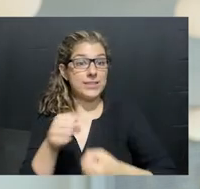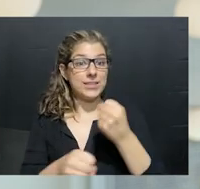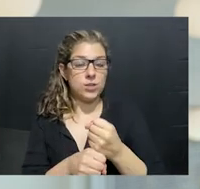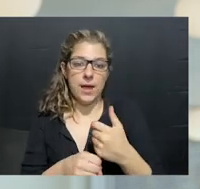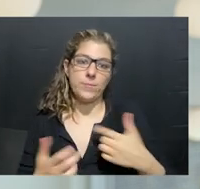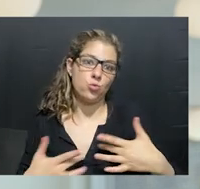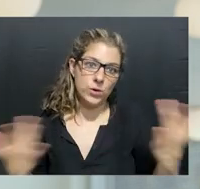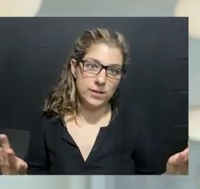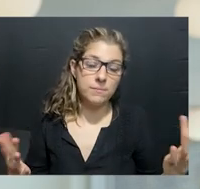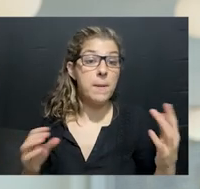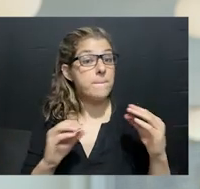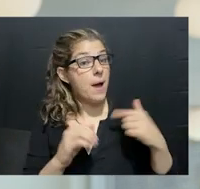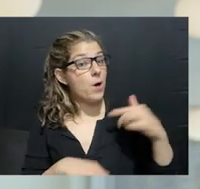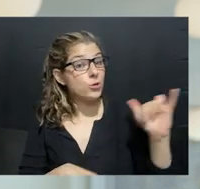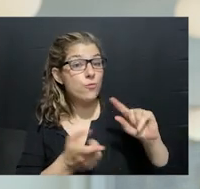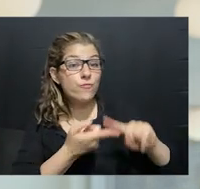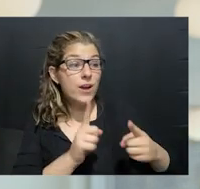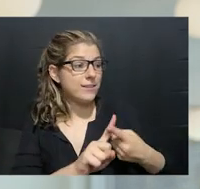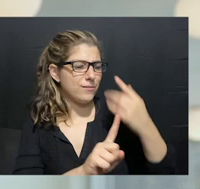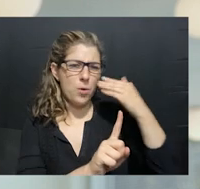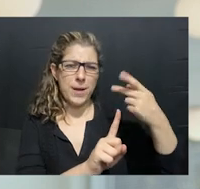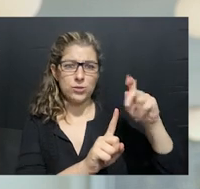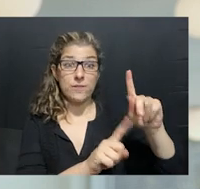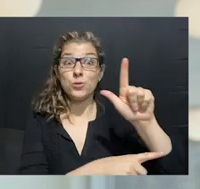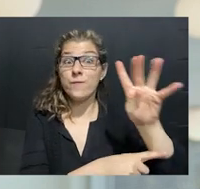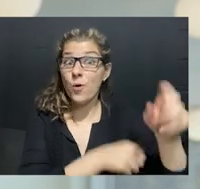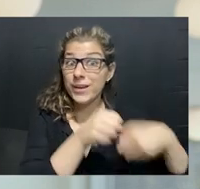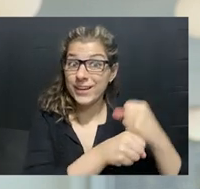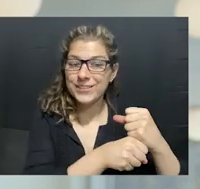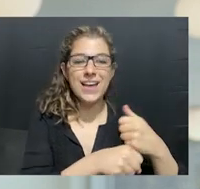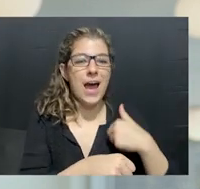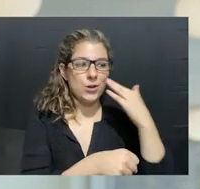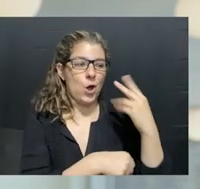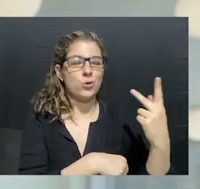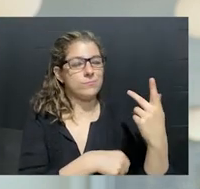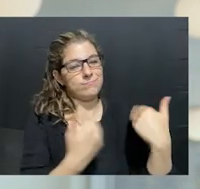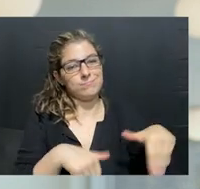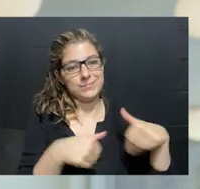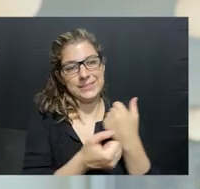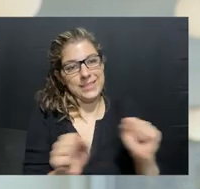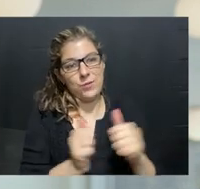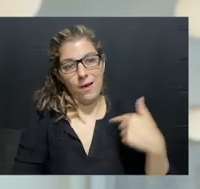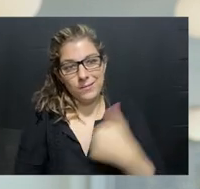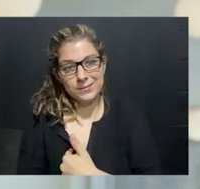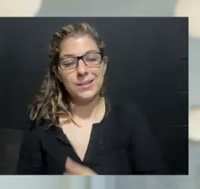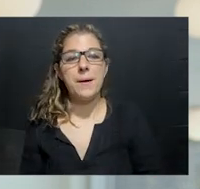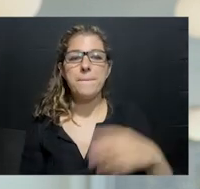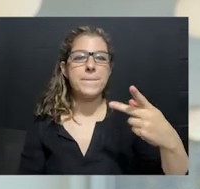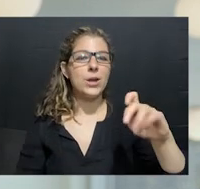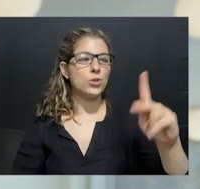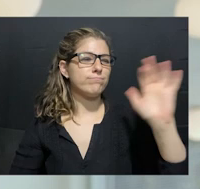thrilled. But more than that, as a friend who's known Patrick for 24 years, I know we're in safe hands. Patrick and I go way